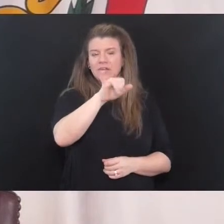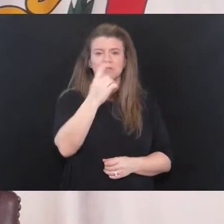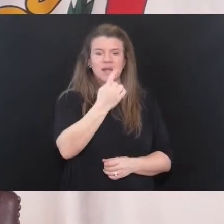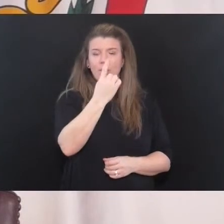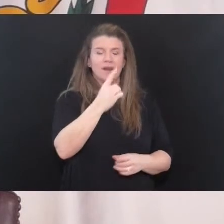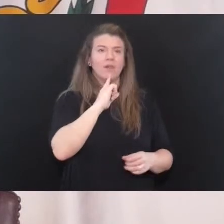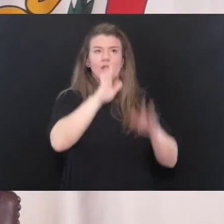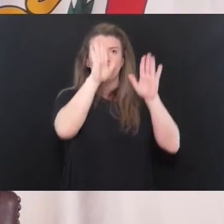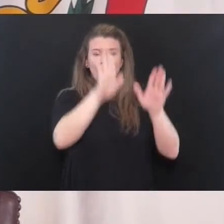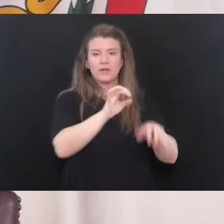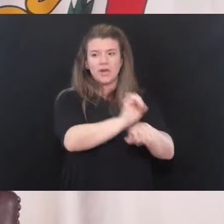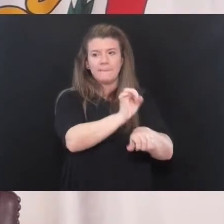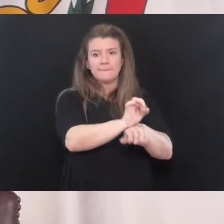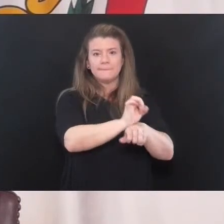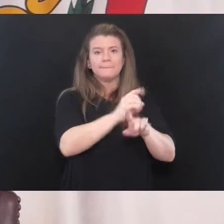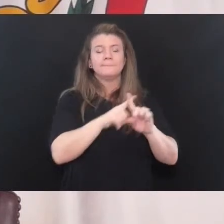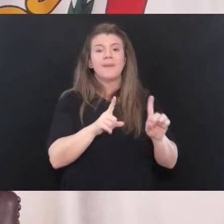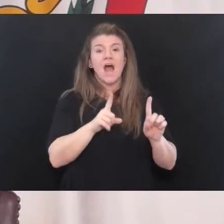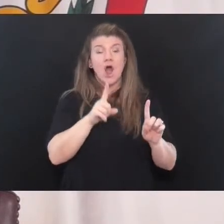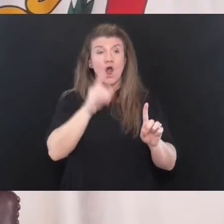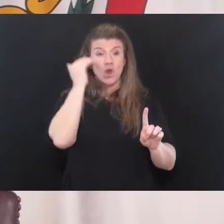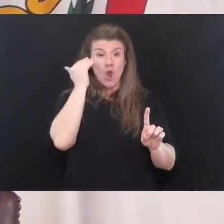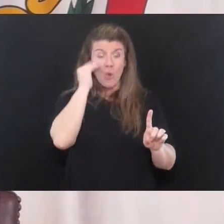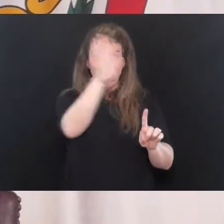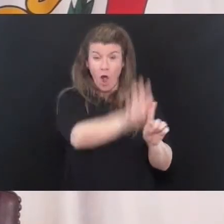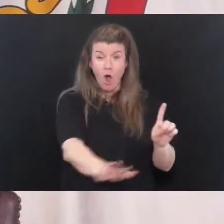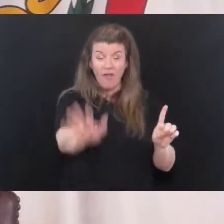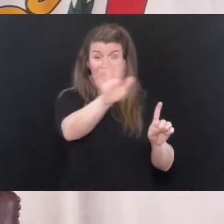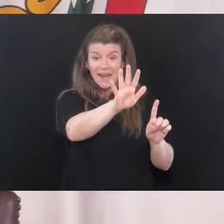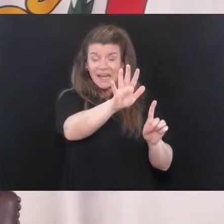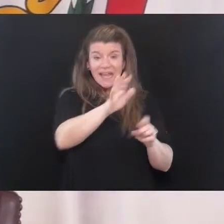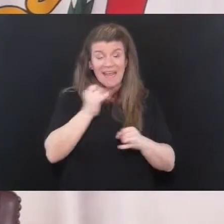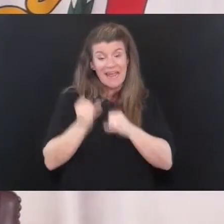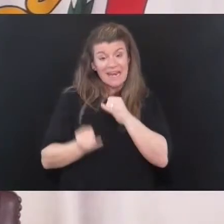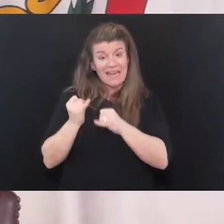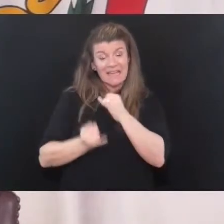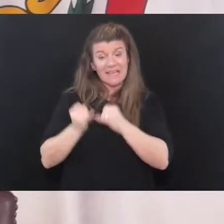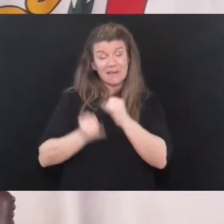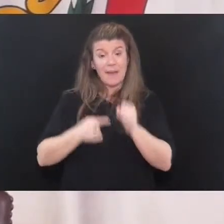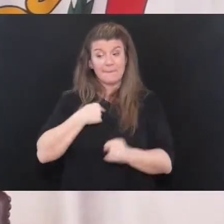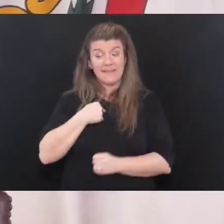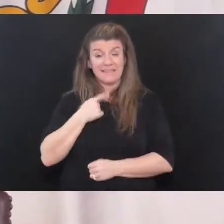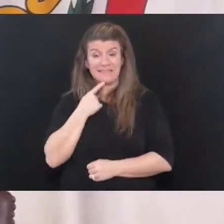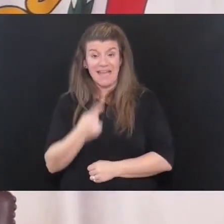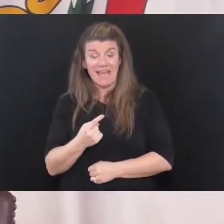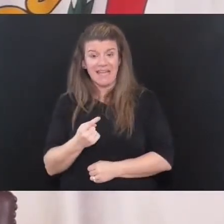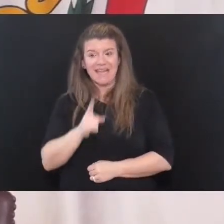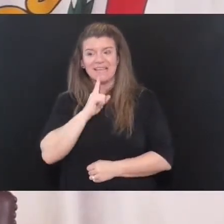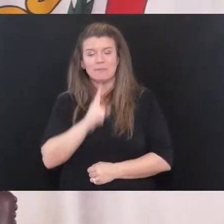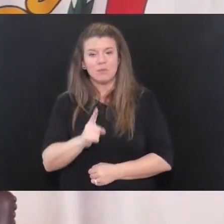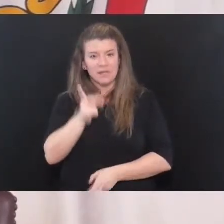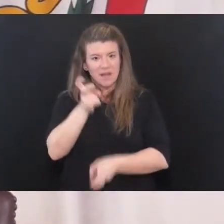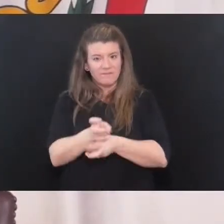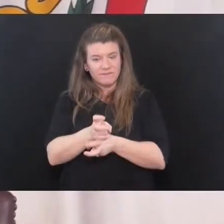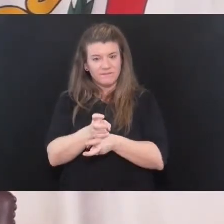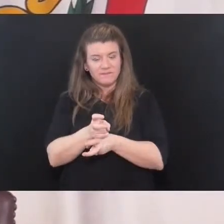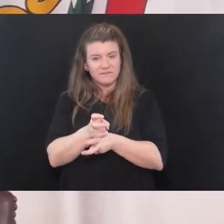Kelsey, but with all that, it ended by me saying, it's really been tough.